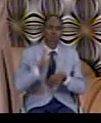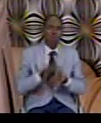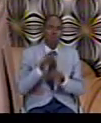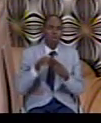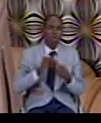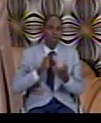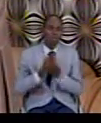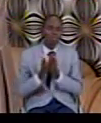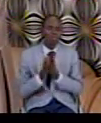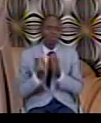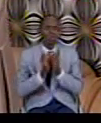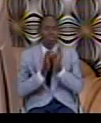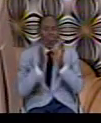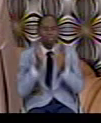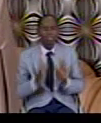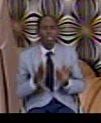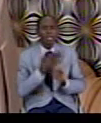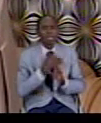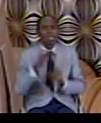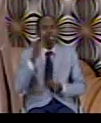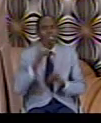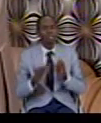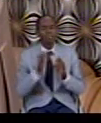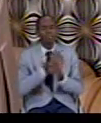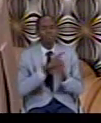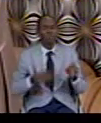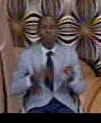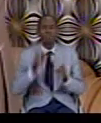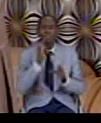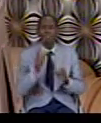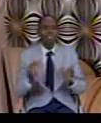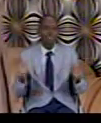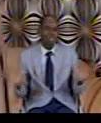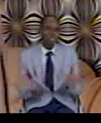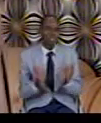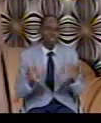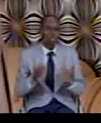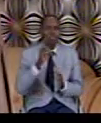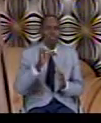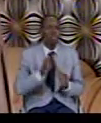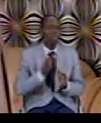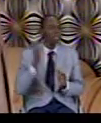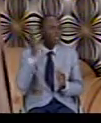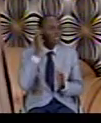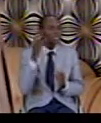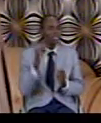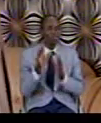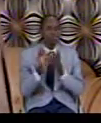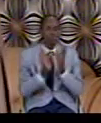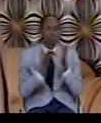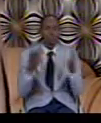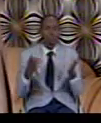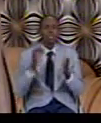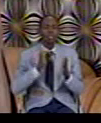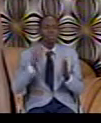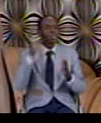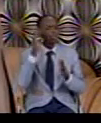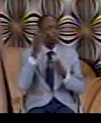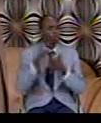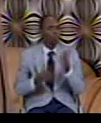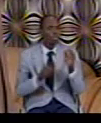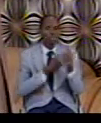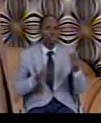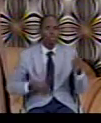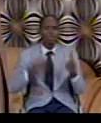if the Lord is challenging me, I hear the Bible study. I hear the word of God. I hear what what the Lord is putting before me, follow